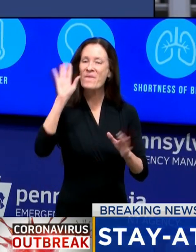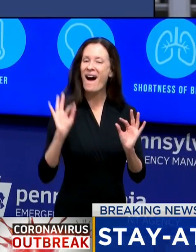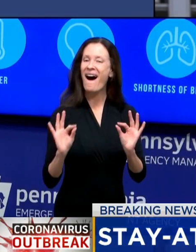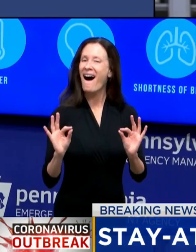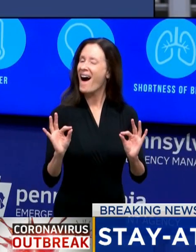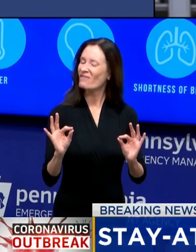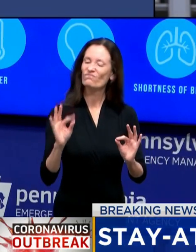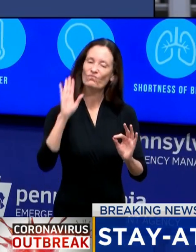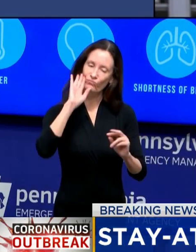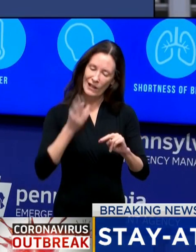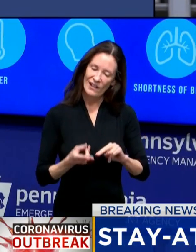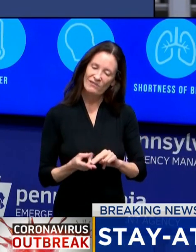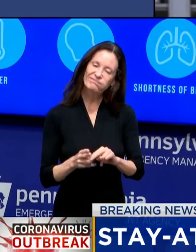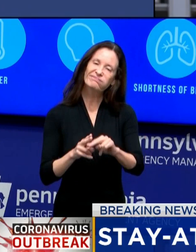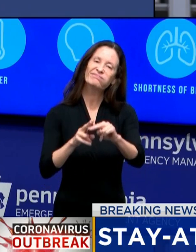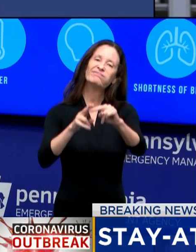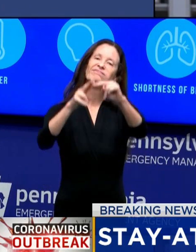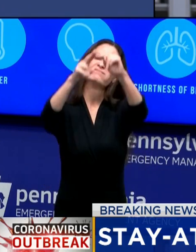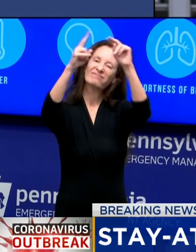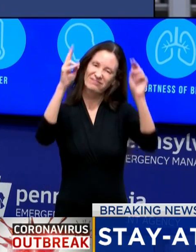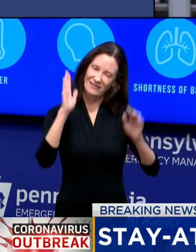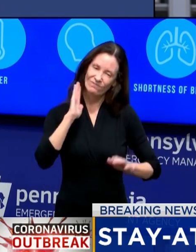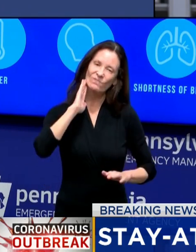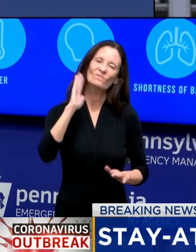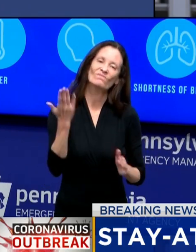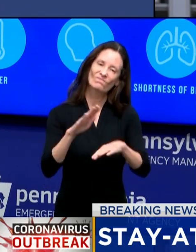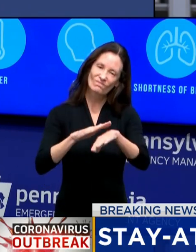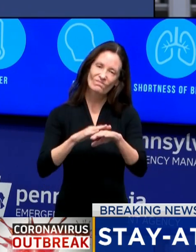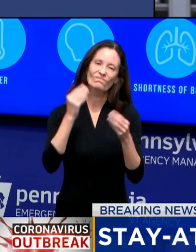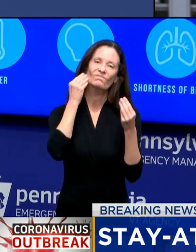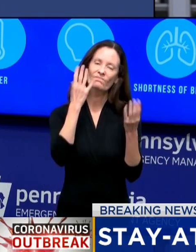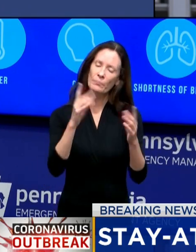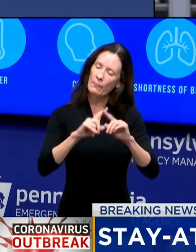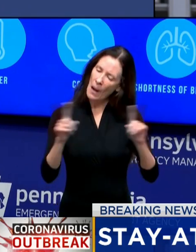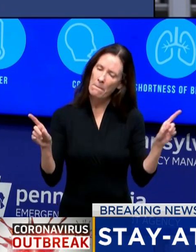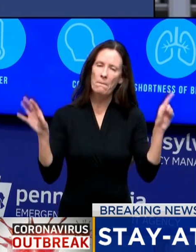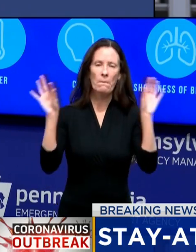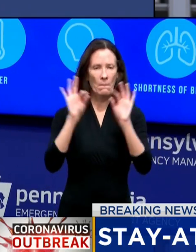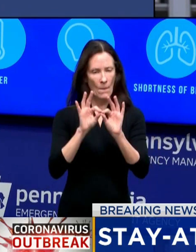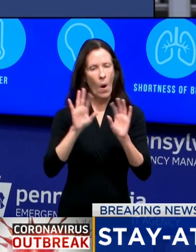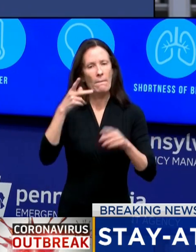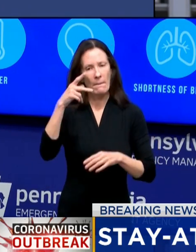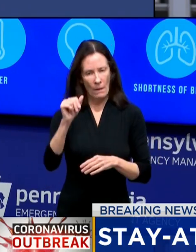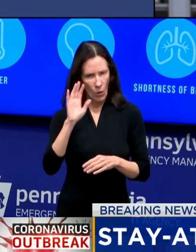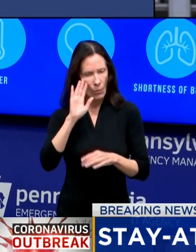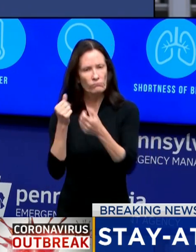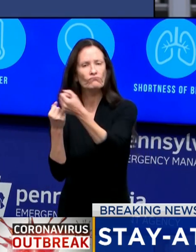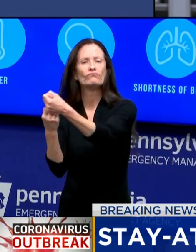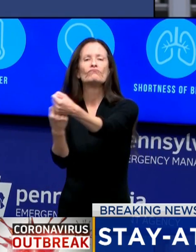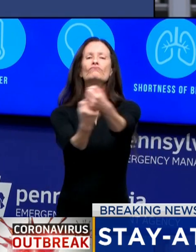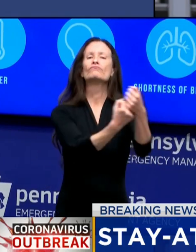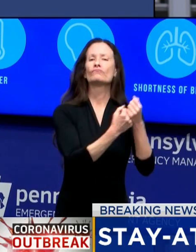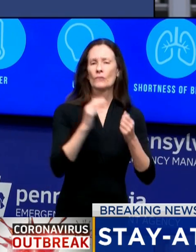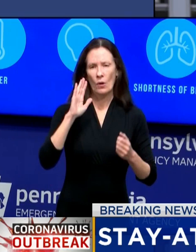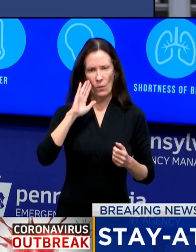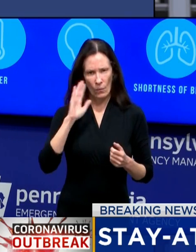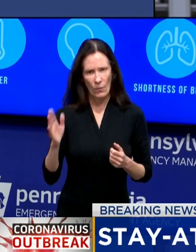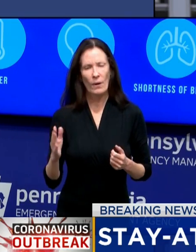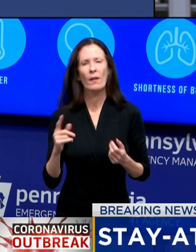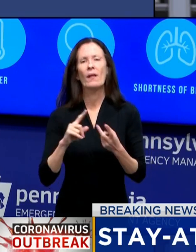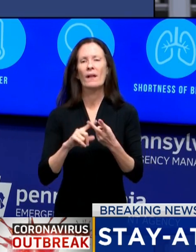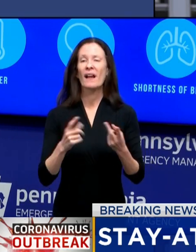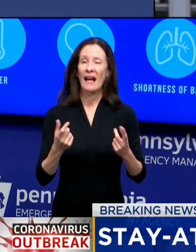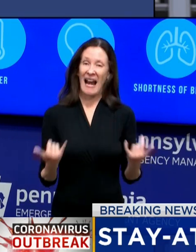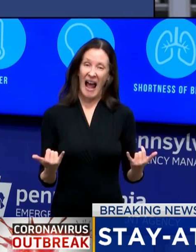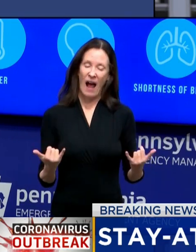can recover, we must survive. And to do that, every one of us must do our part. Governor Wolf takes action